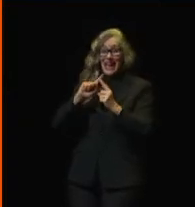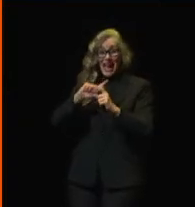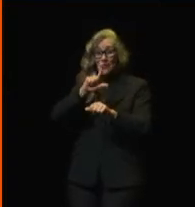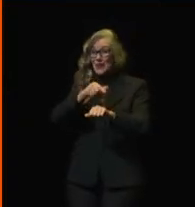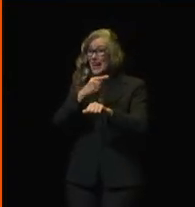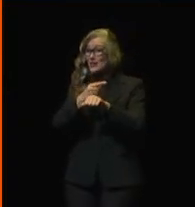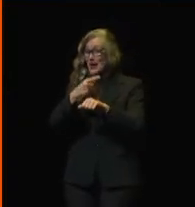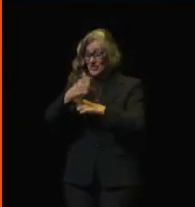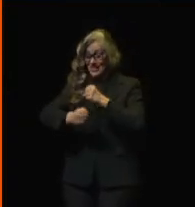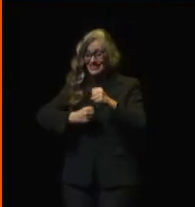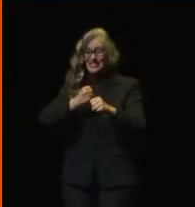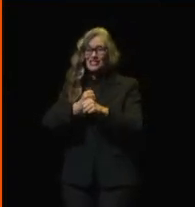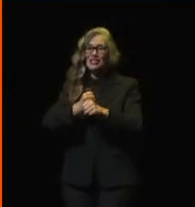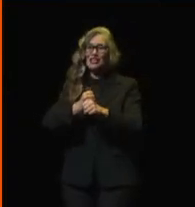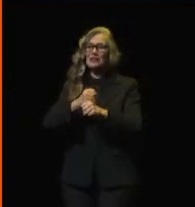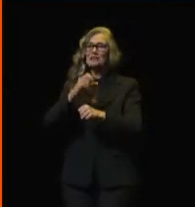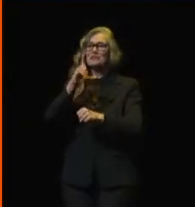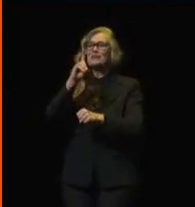Thank you. Thank